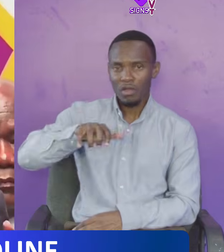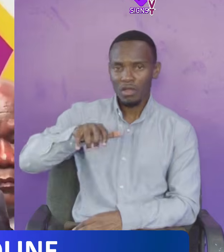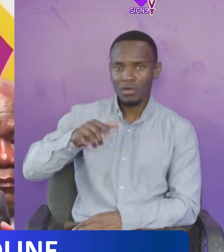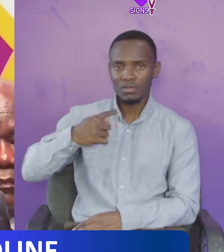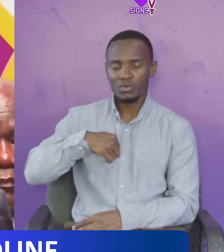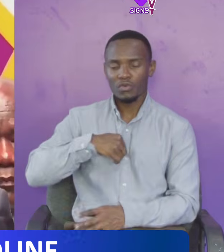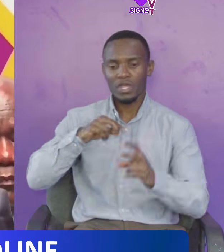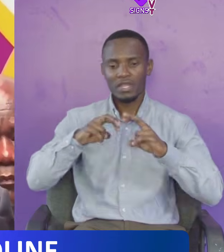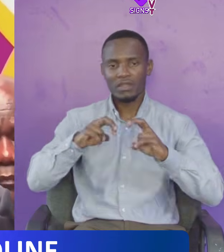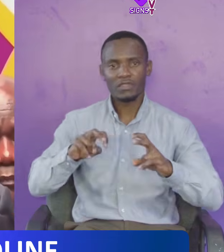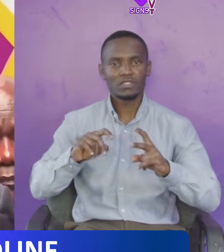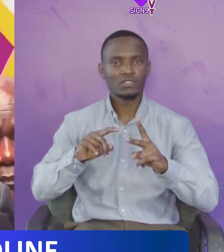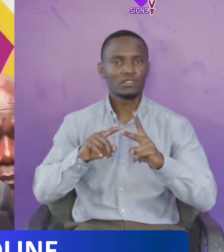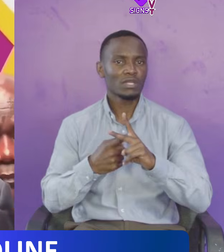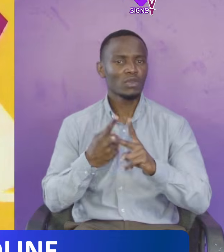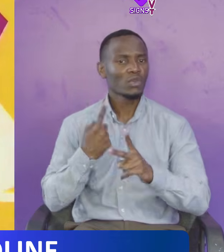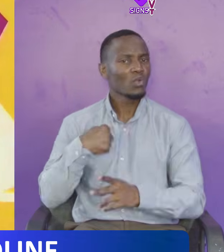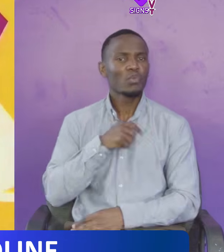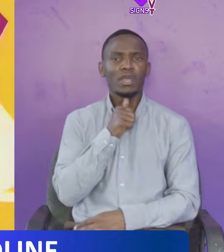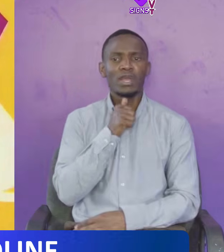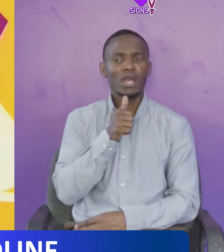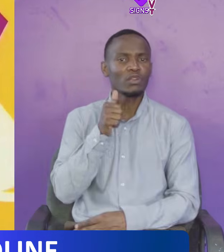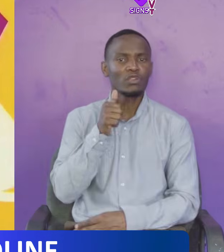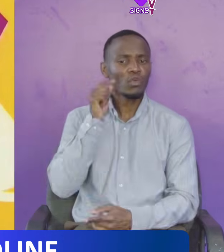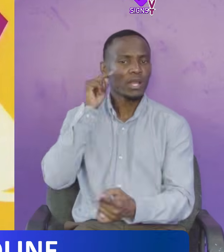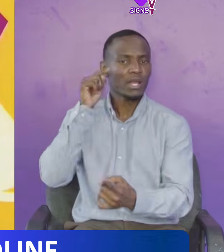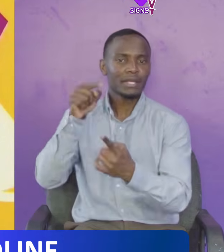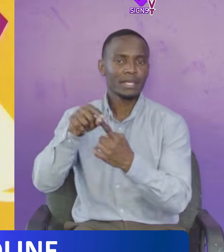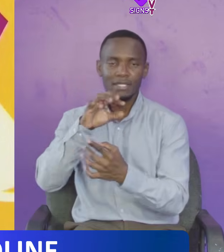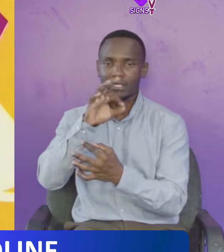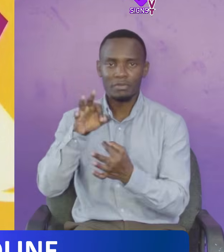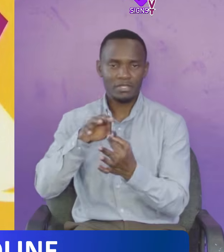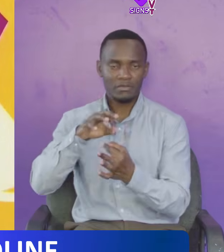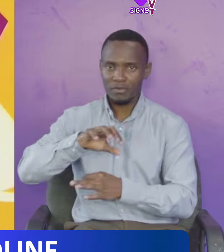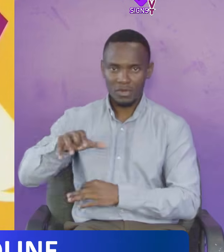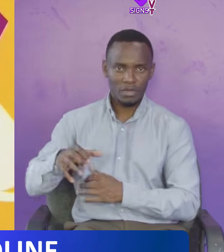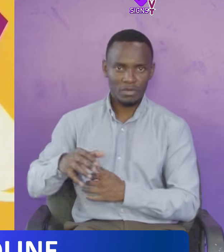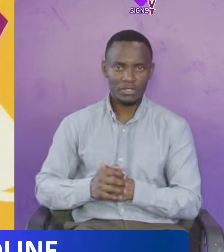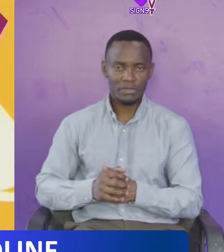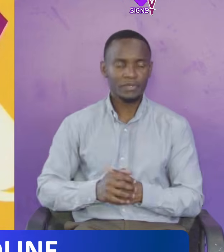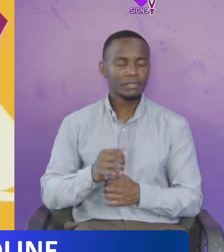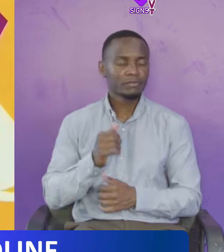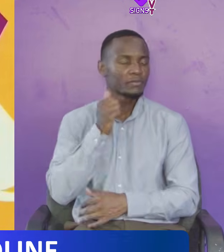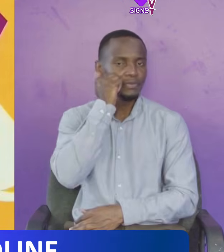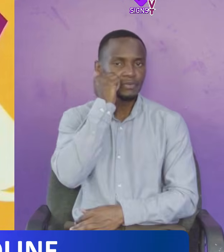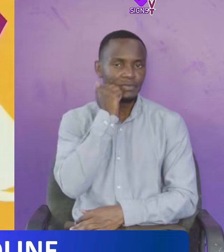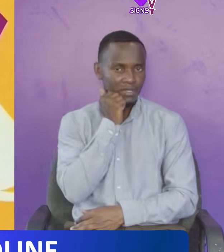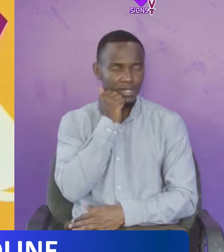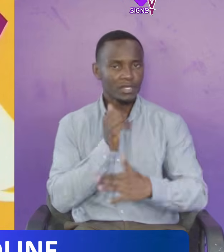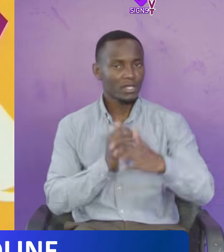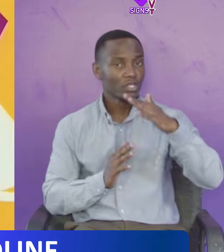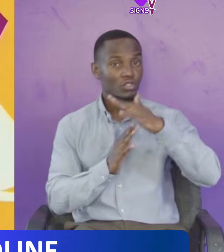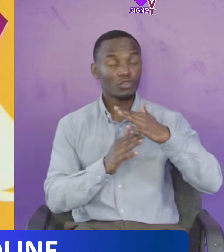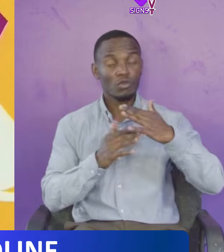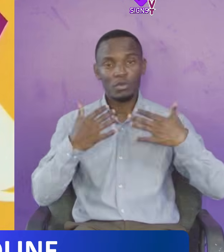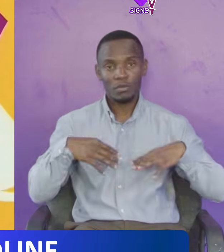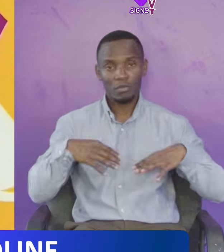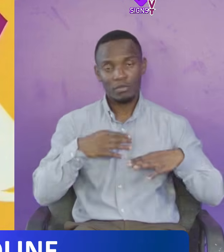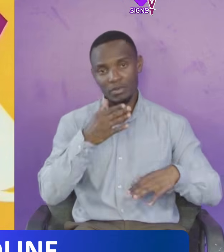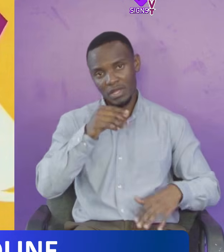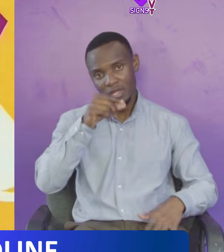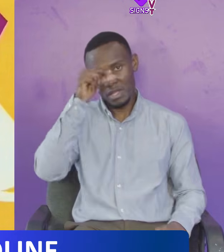that we are targeting specifically those counties. It is very sad that even very senior people in government are